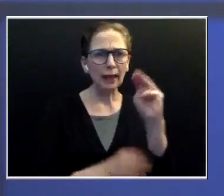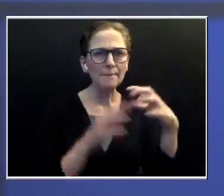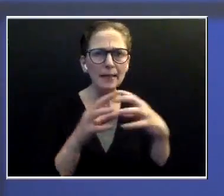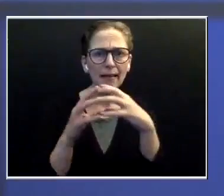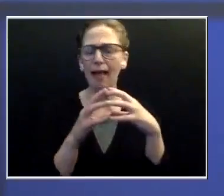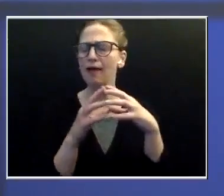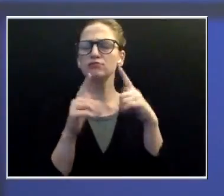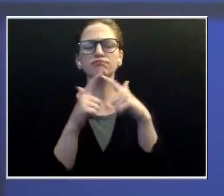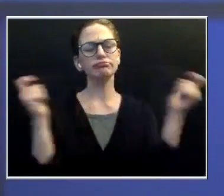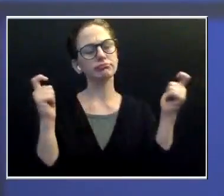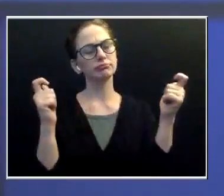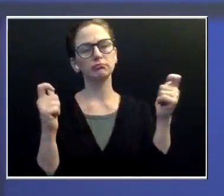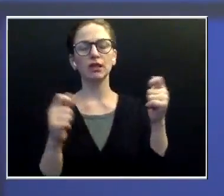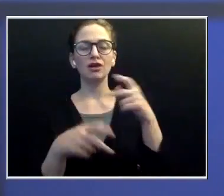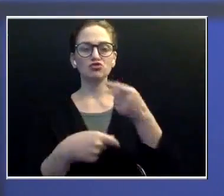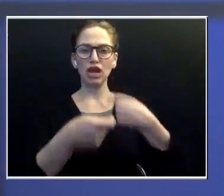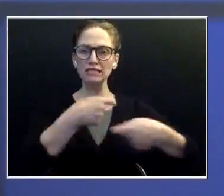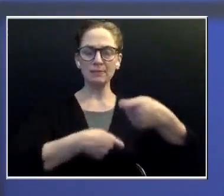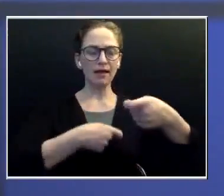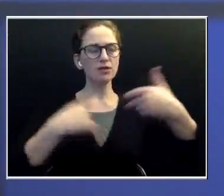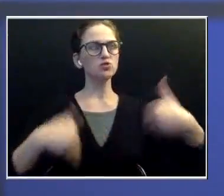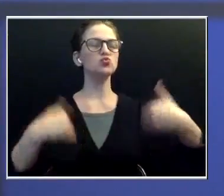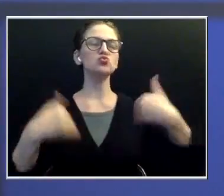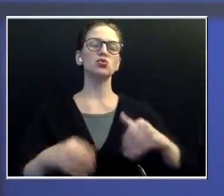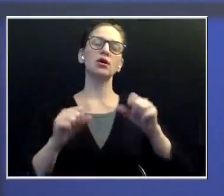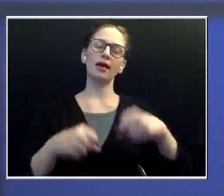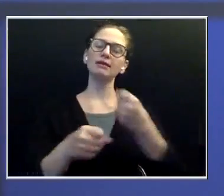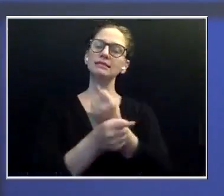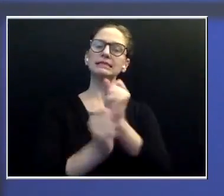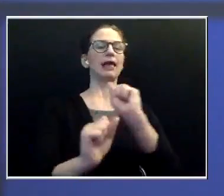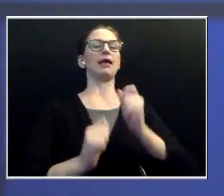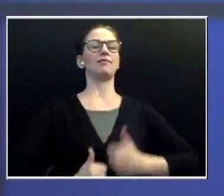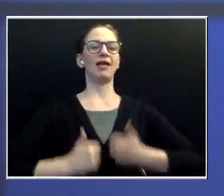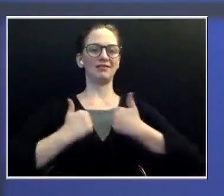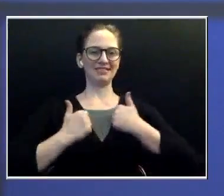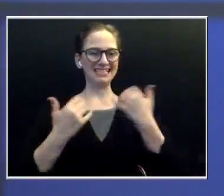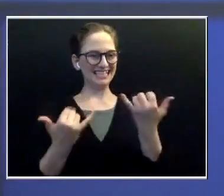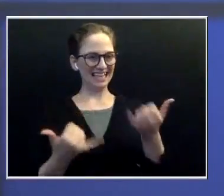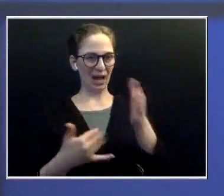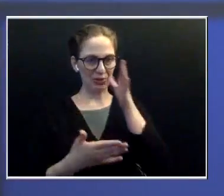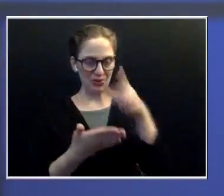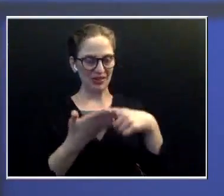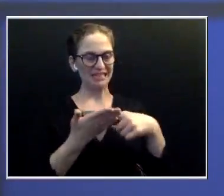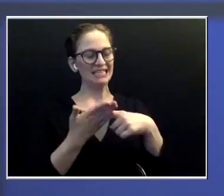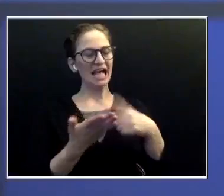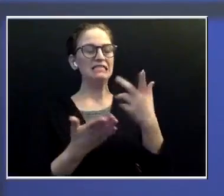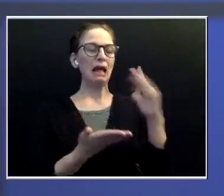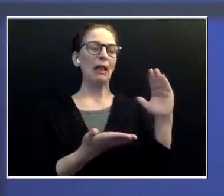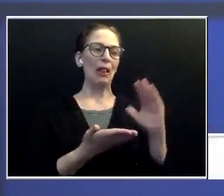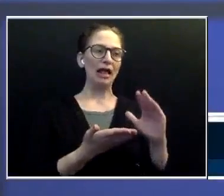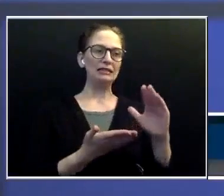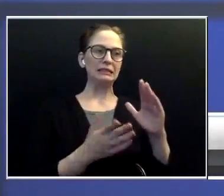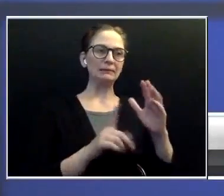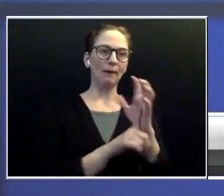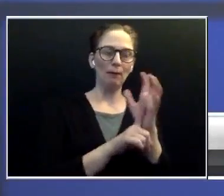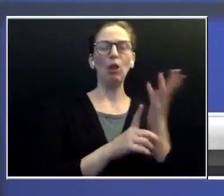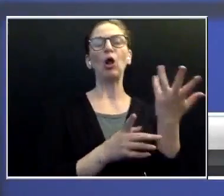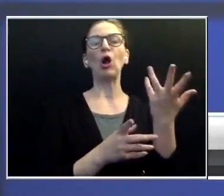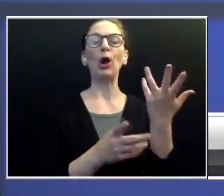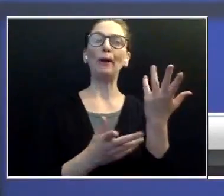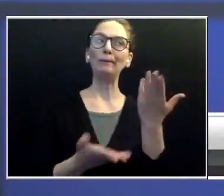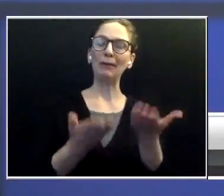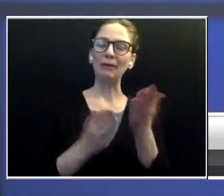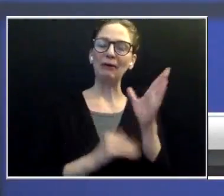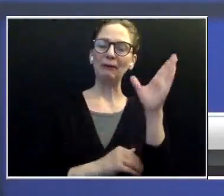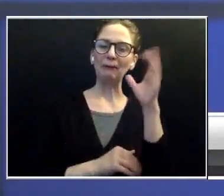lives. Today, we are learning more about a lesser known and seemingly unusual kind of transplant. That is a transplant involving